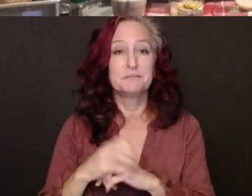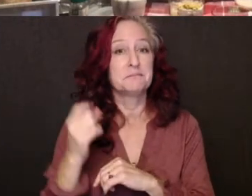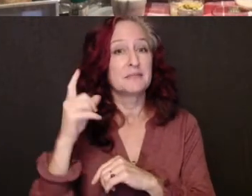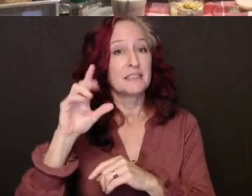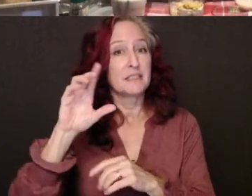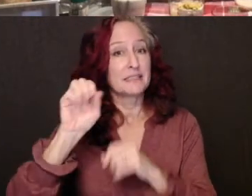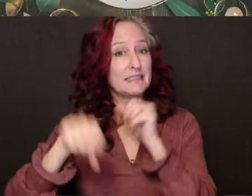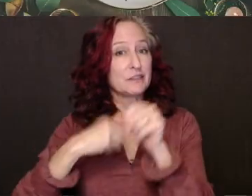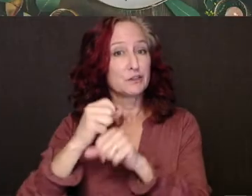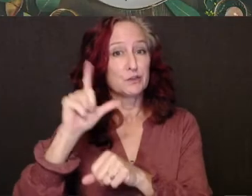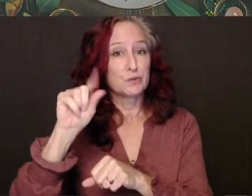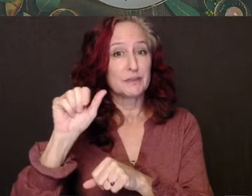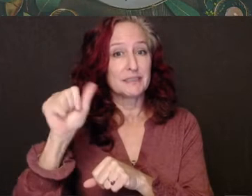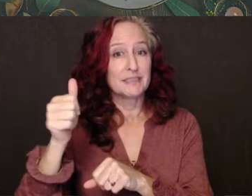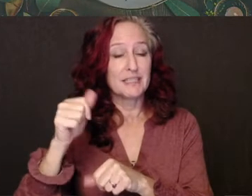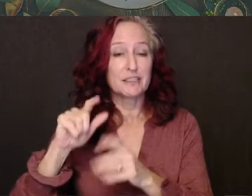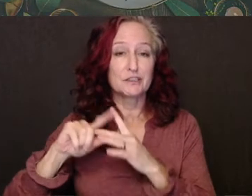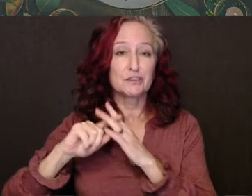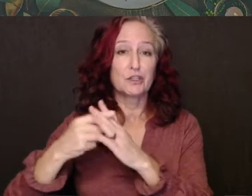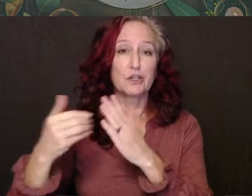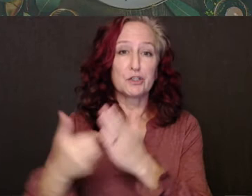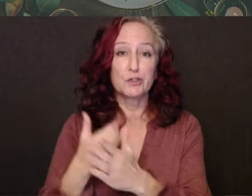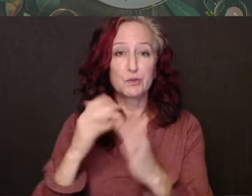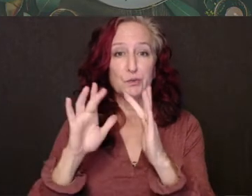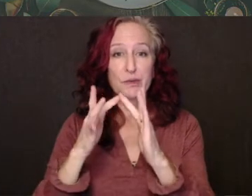Happy holidays, everyone.